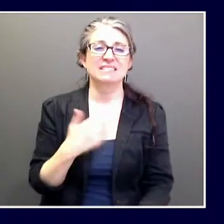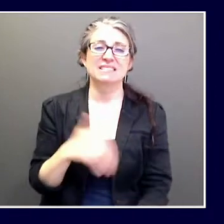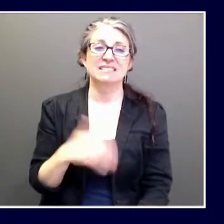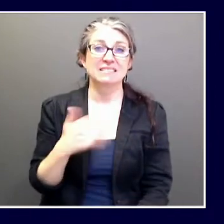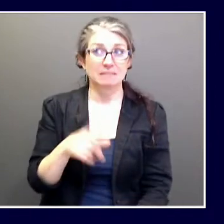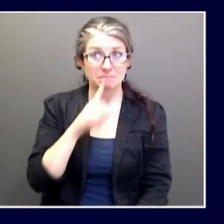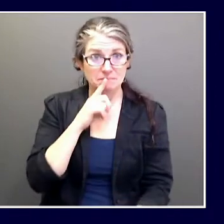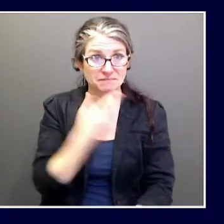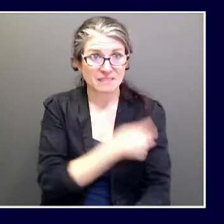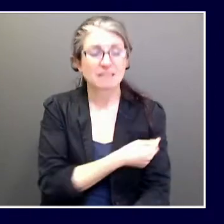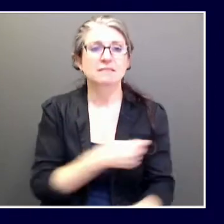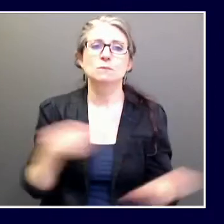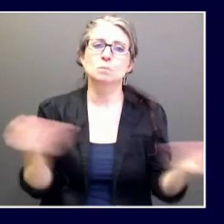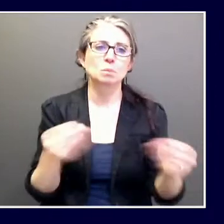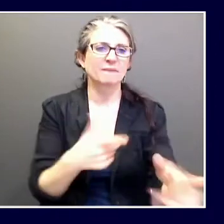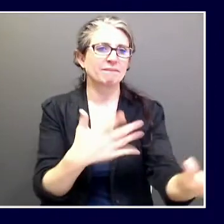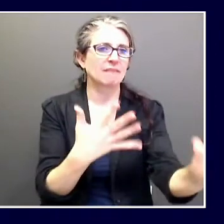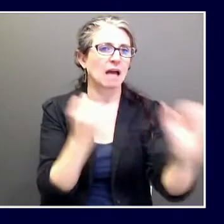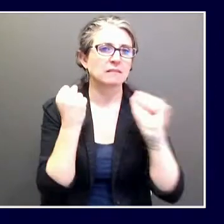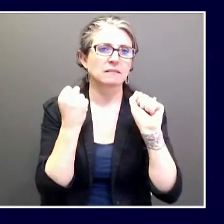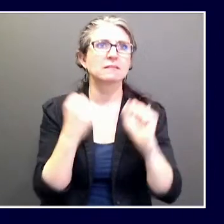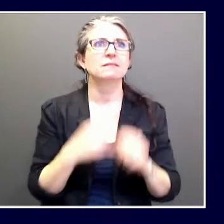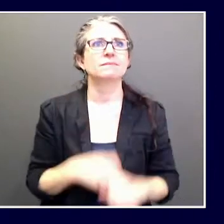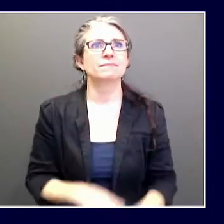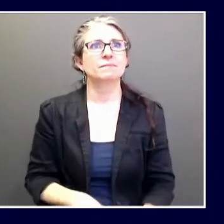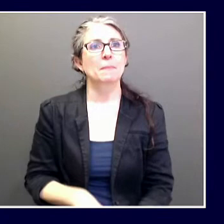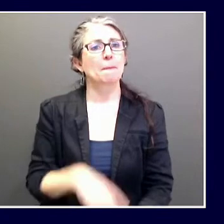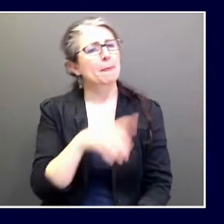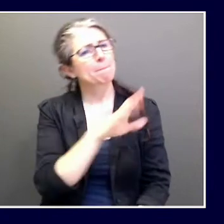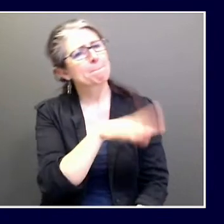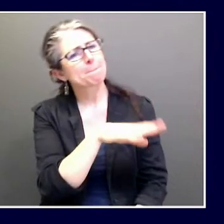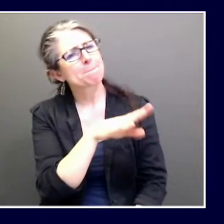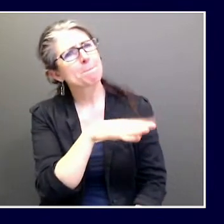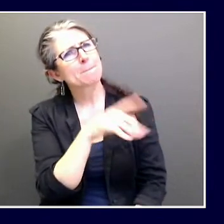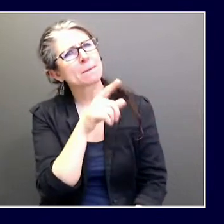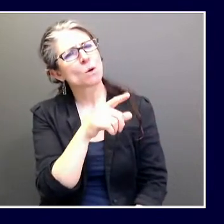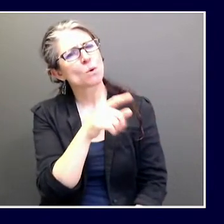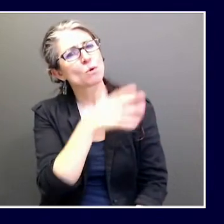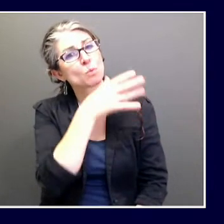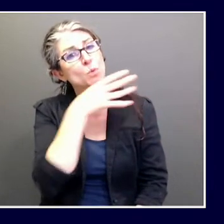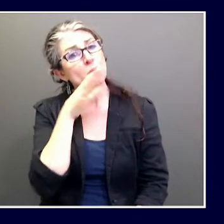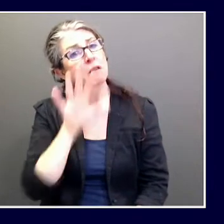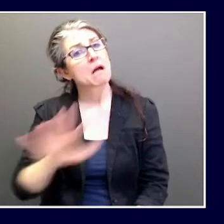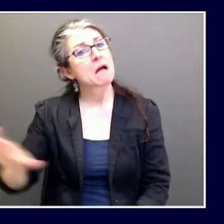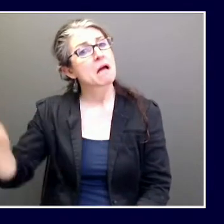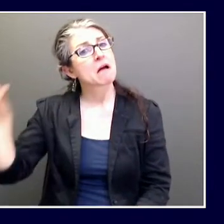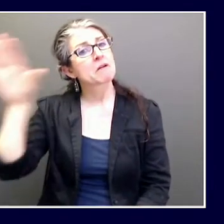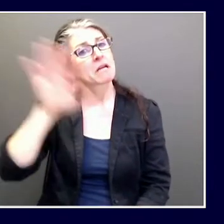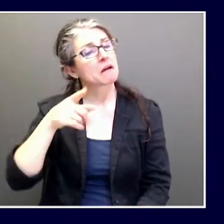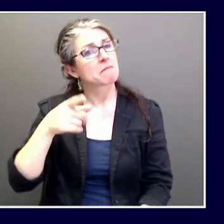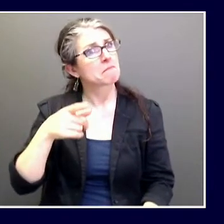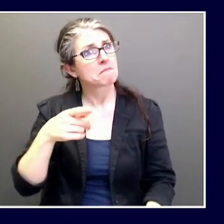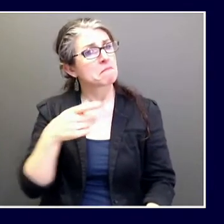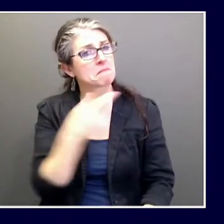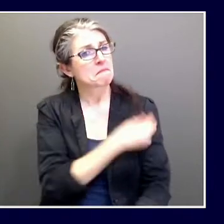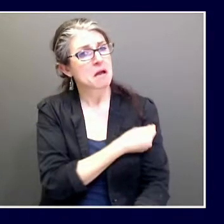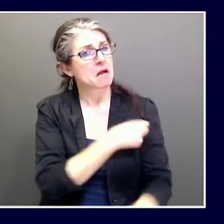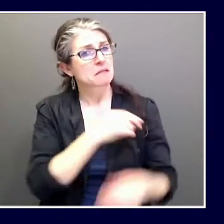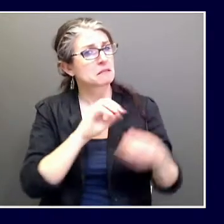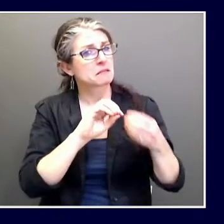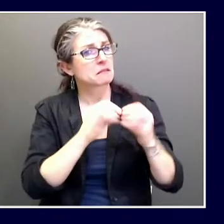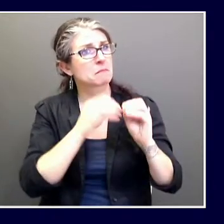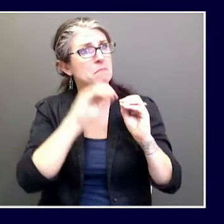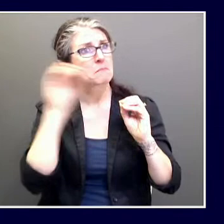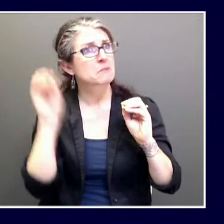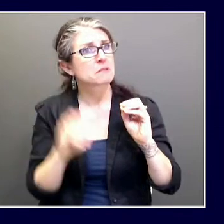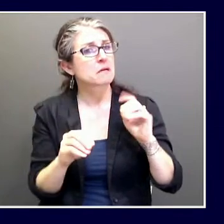increase vaccination levels in rural parts of the state, the state has tried outreach efforts, the mobile unit,